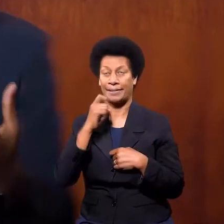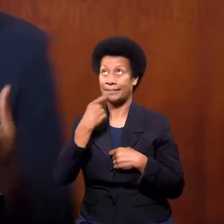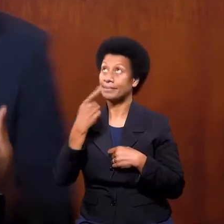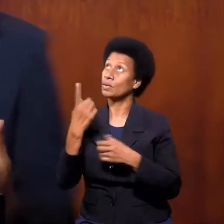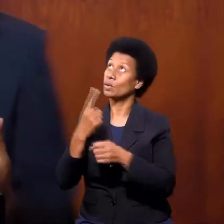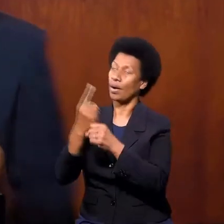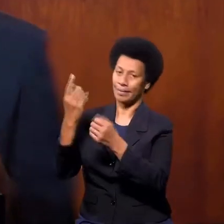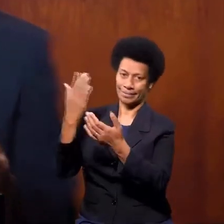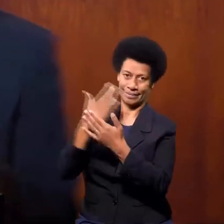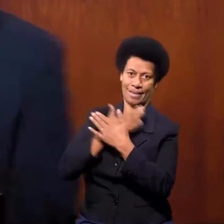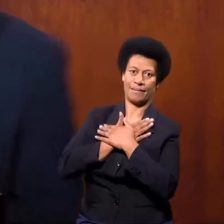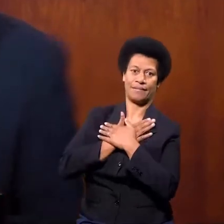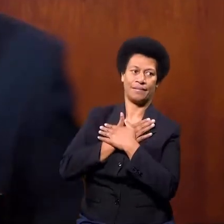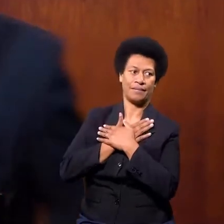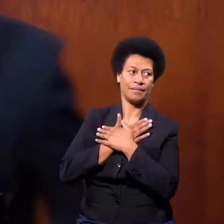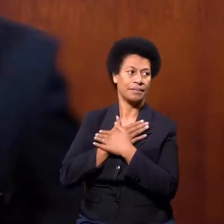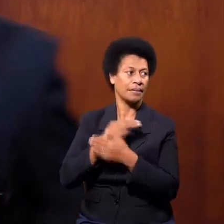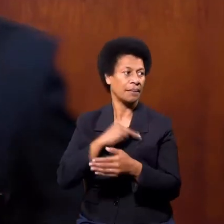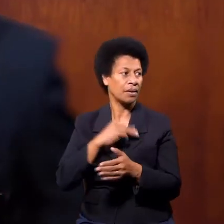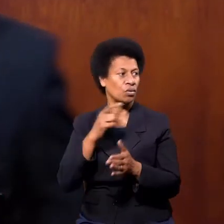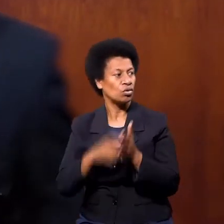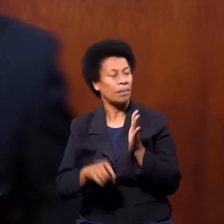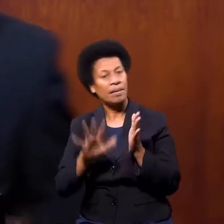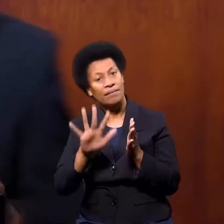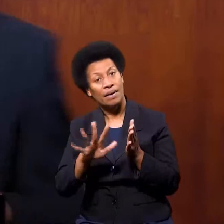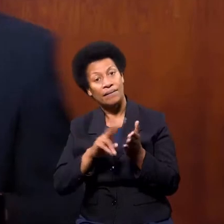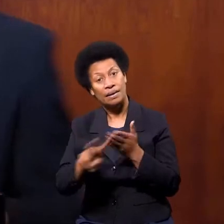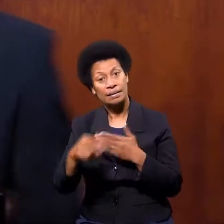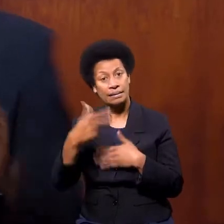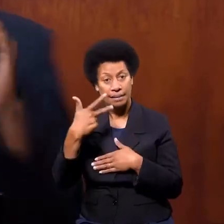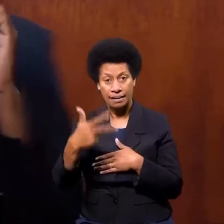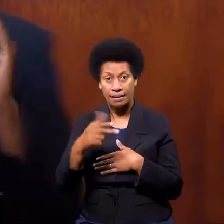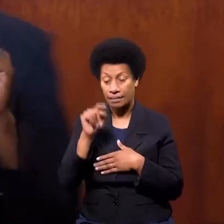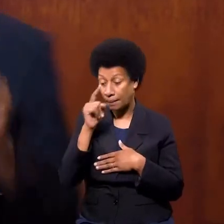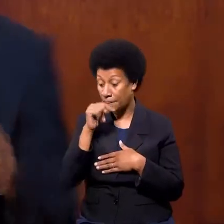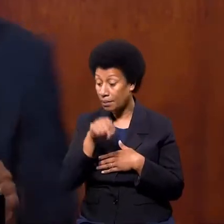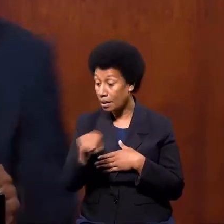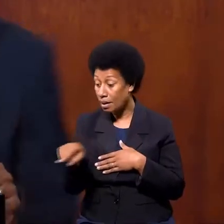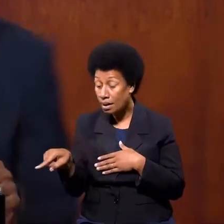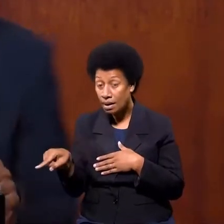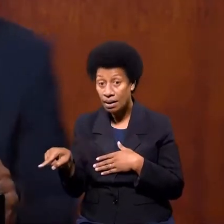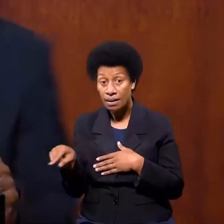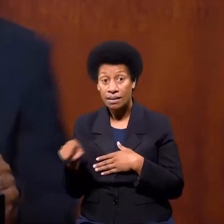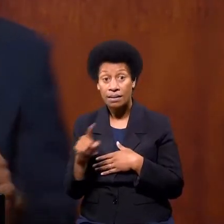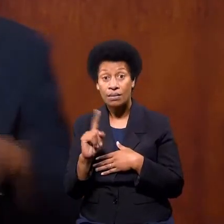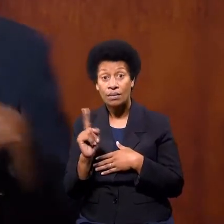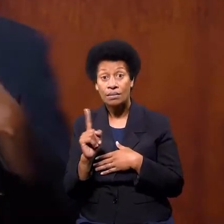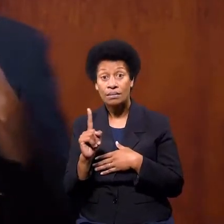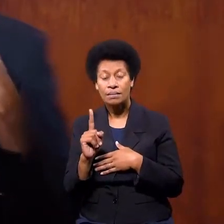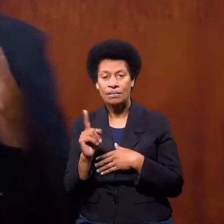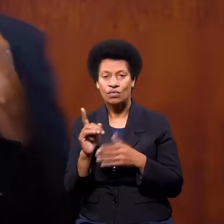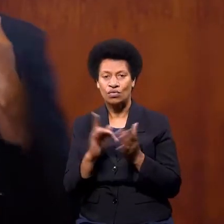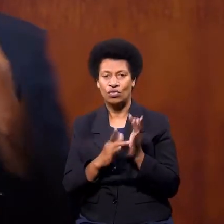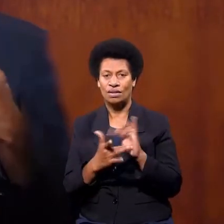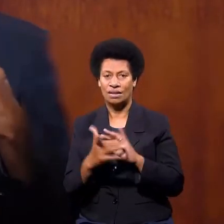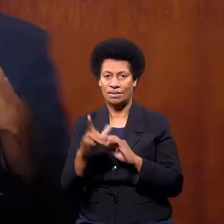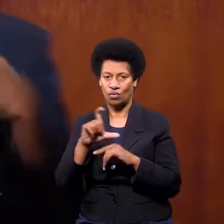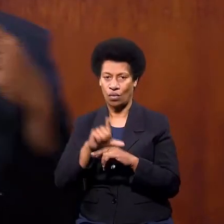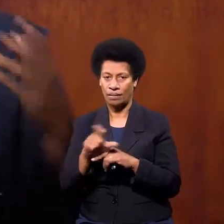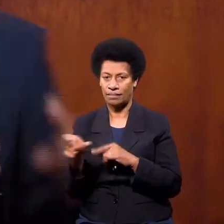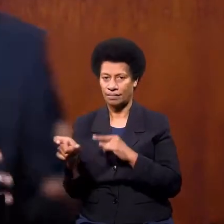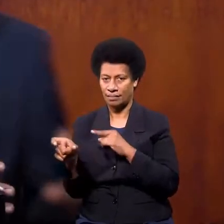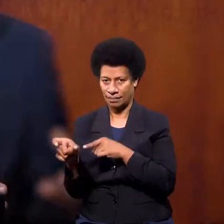the love of God. Okay. In Matthew chapter 5, verse 8, here is how it reads. These people, okay, in fact, it was